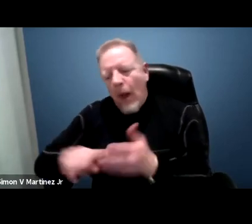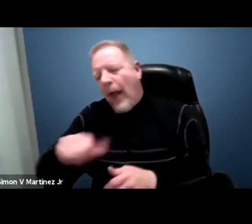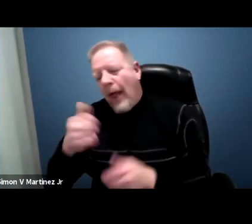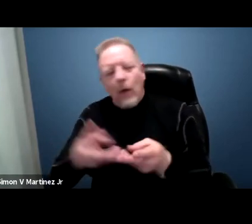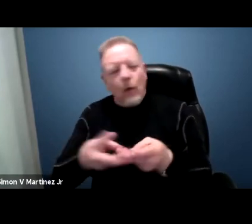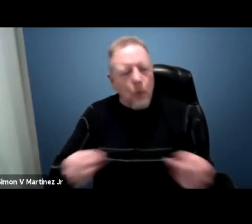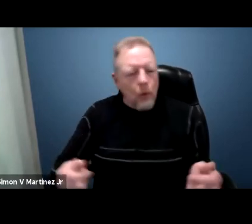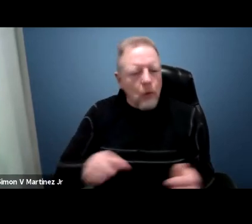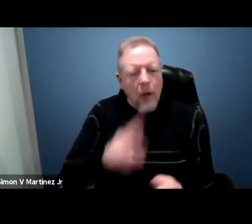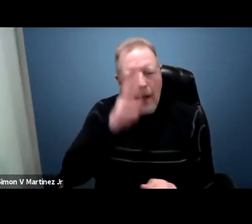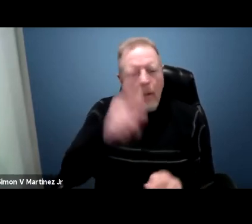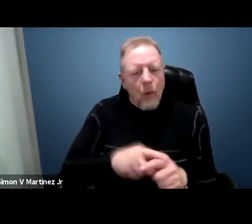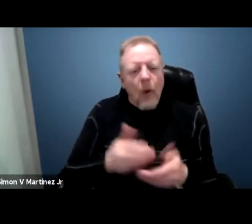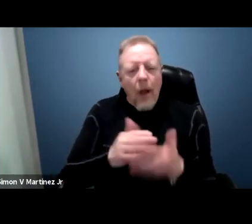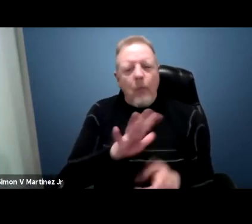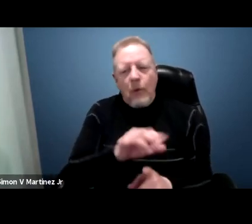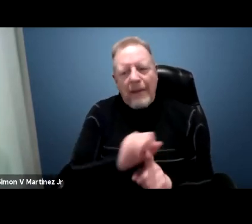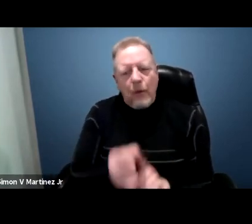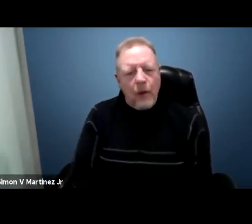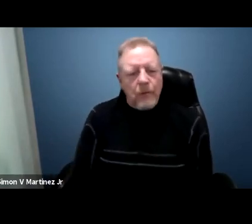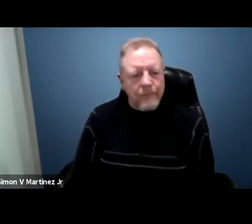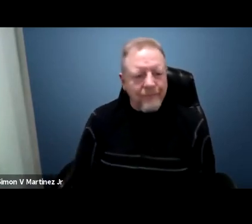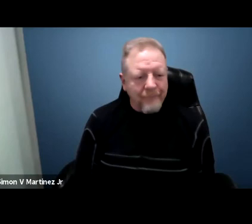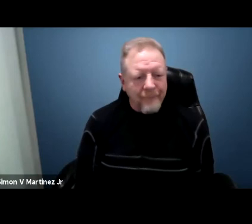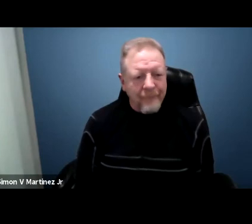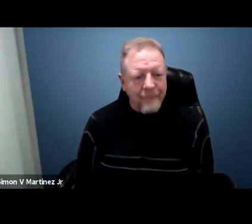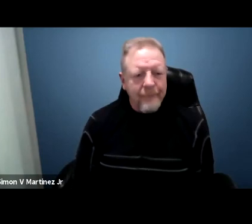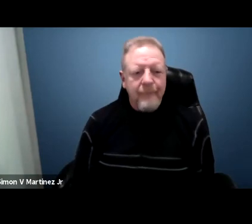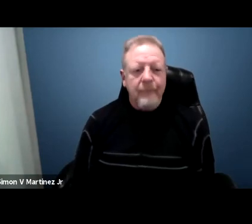that you could come up with to help your situation.